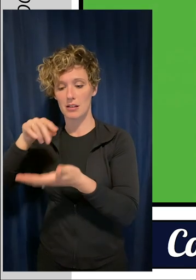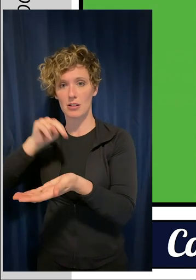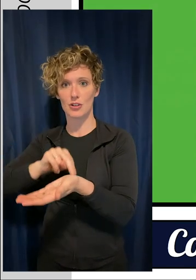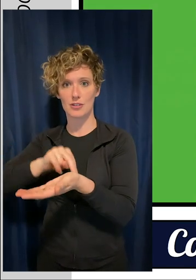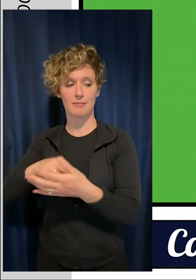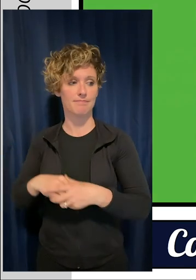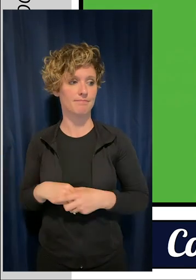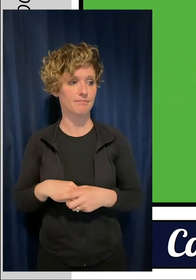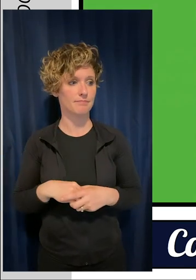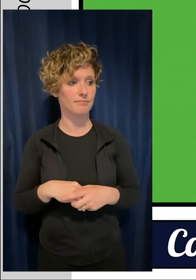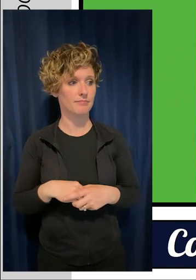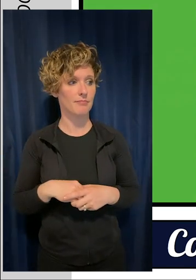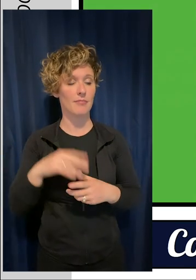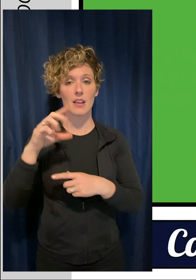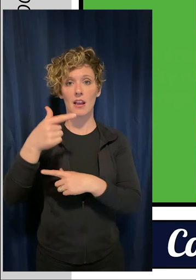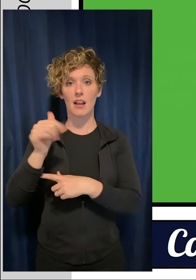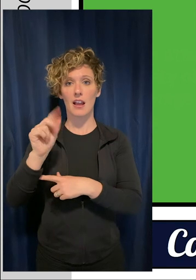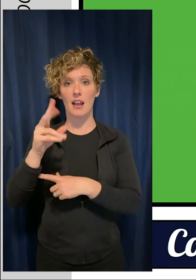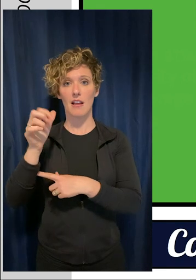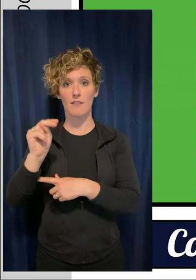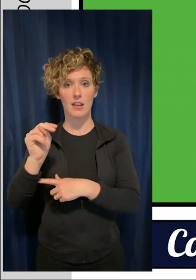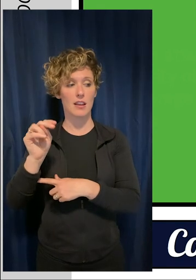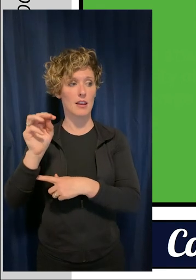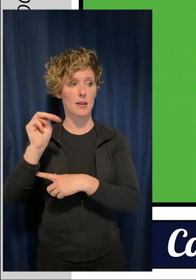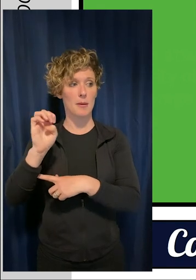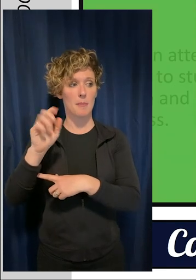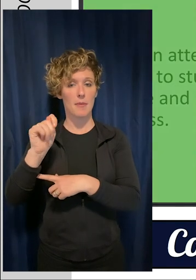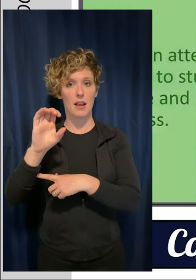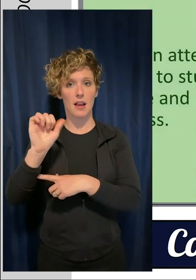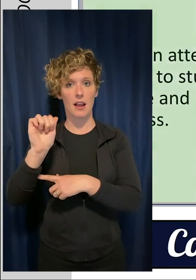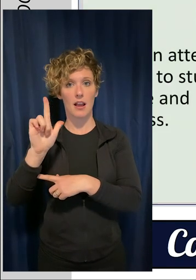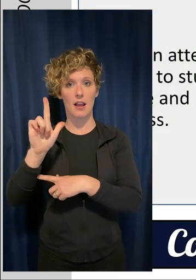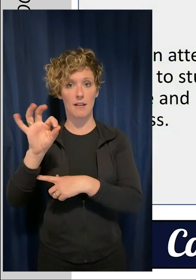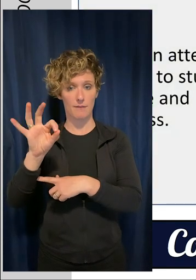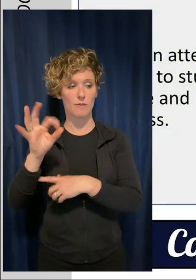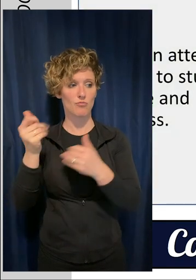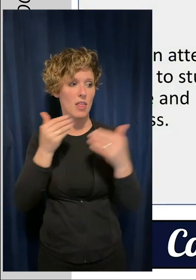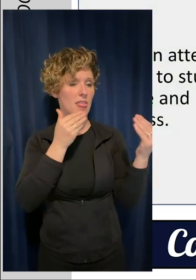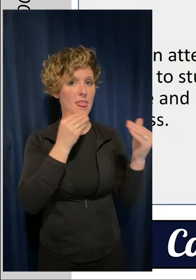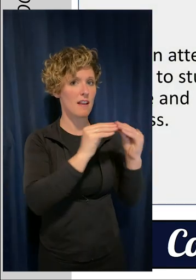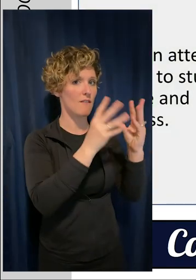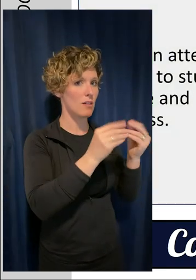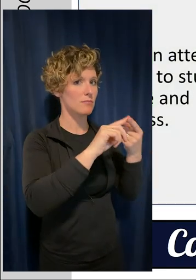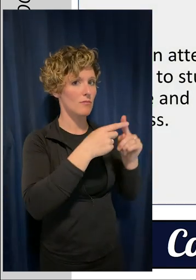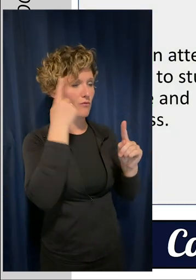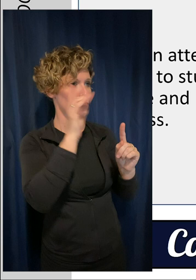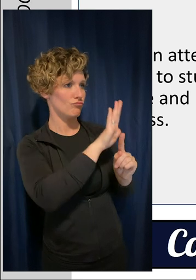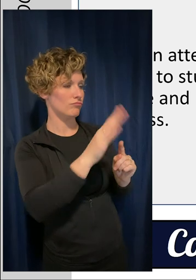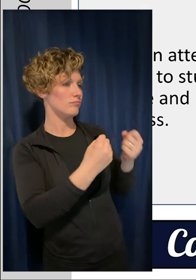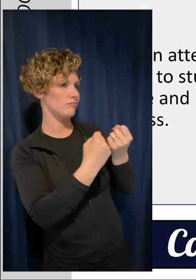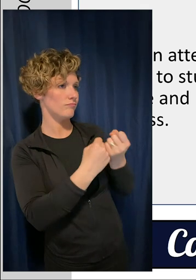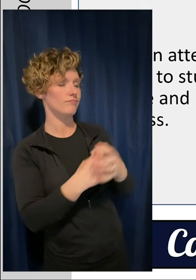Gavin Metcalf would like to thank his family, friends, and coaches for all their support. In the future, he plans on